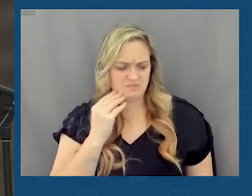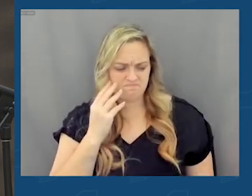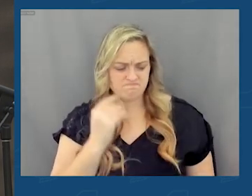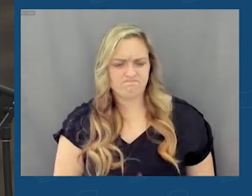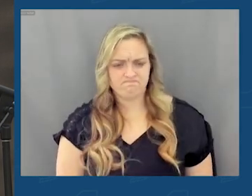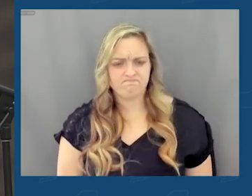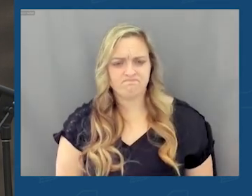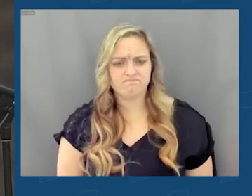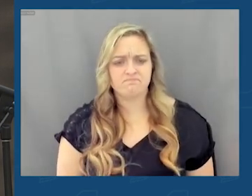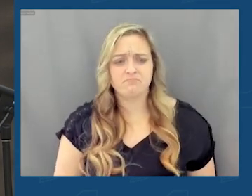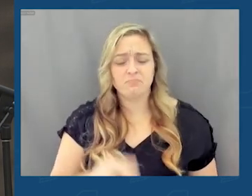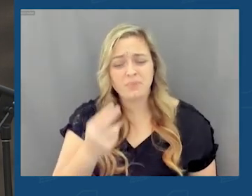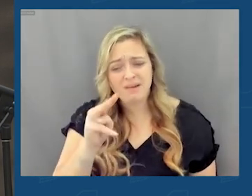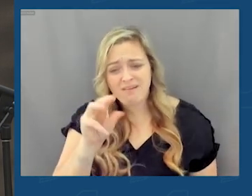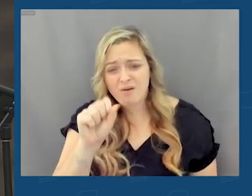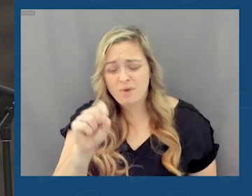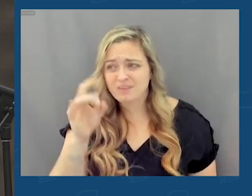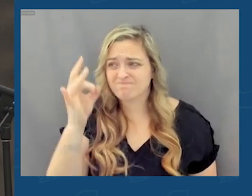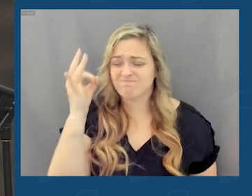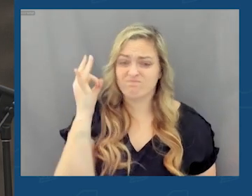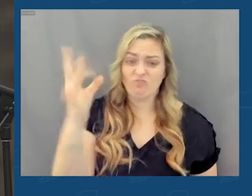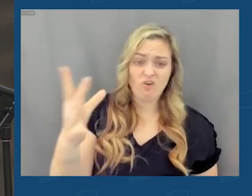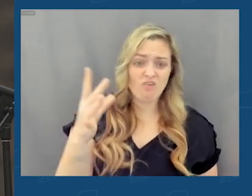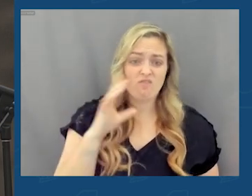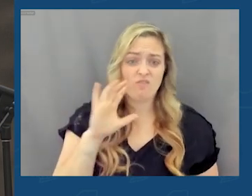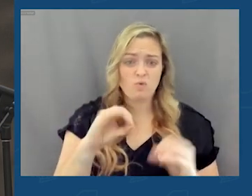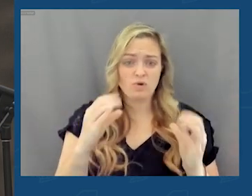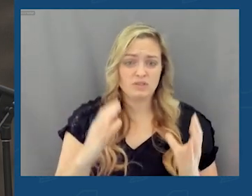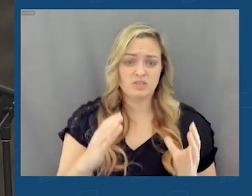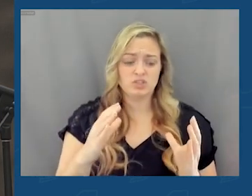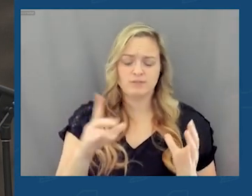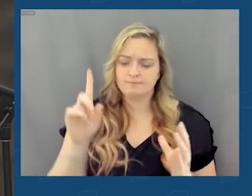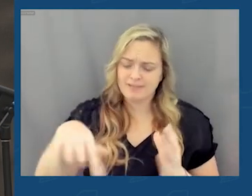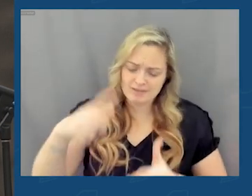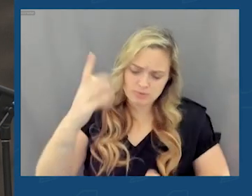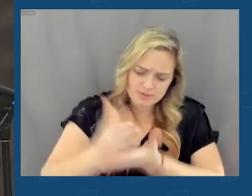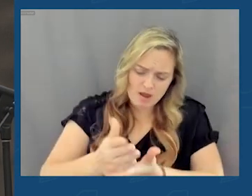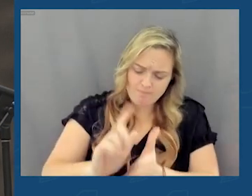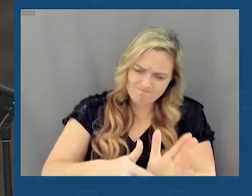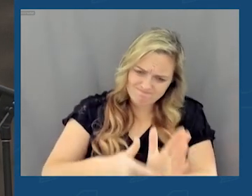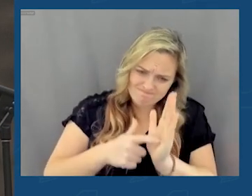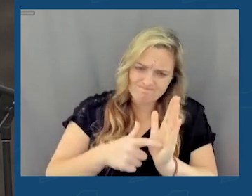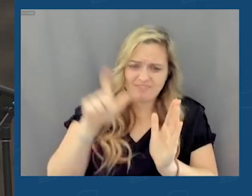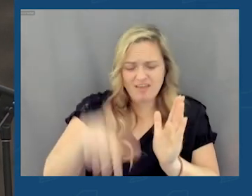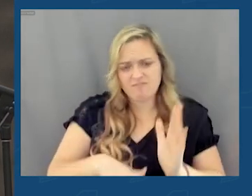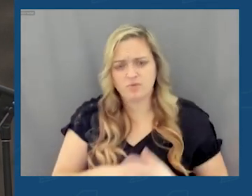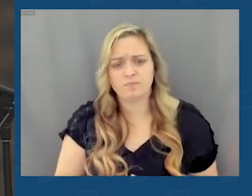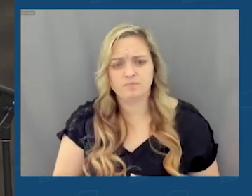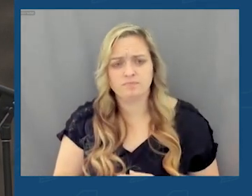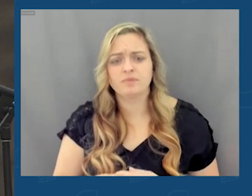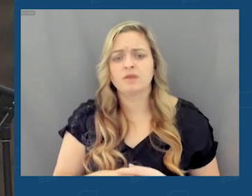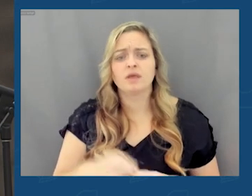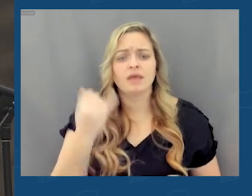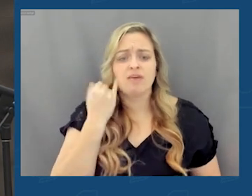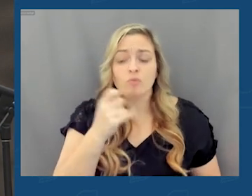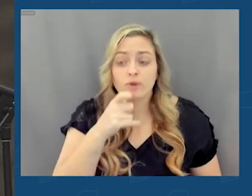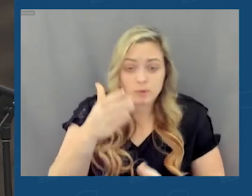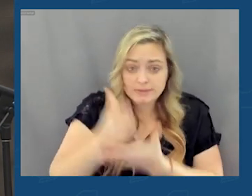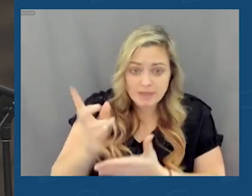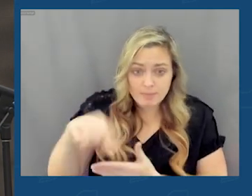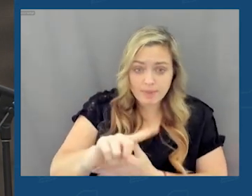But Hamas is a terrorist organization that must be stopped. Because if we don't stop them where they did this, they